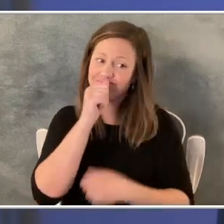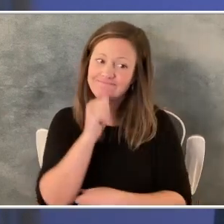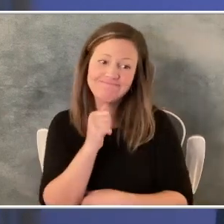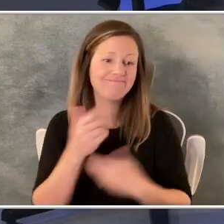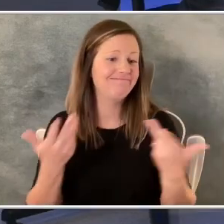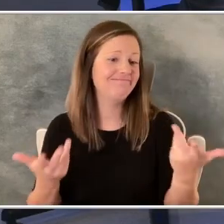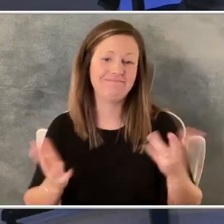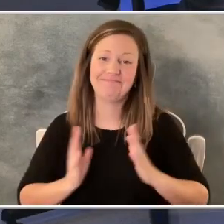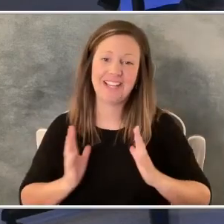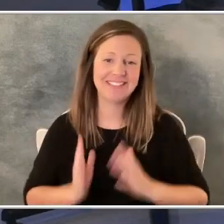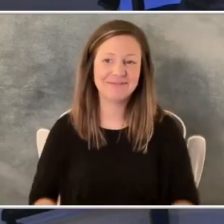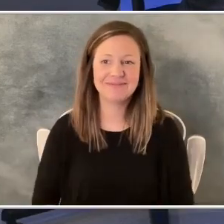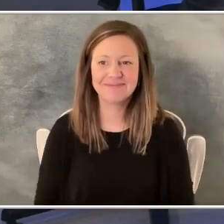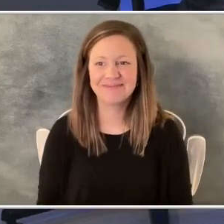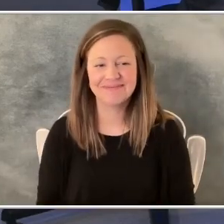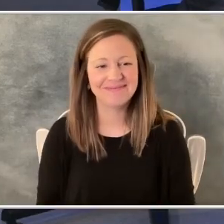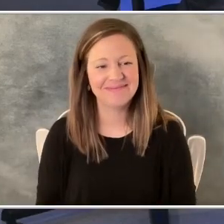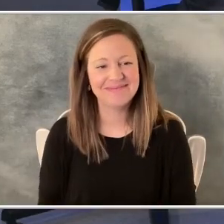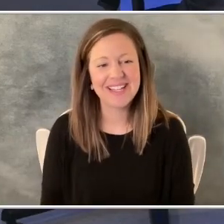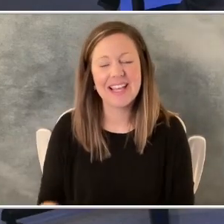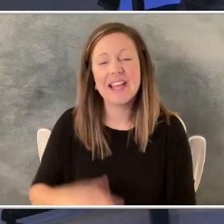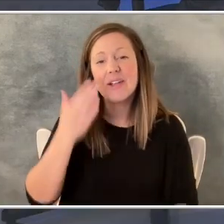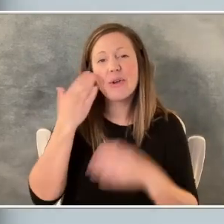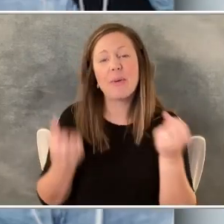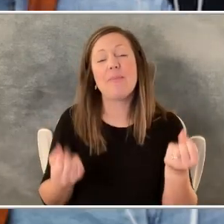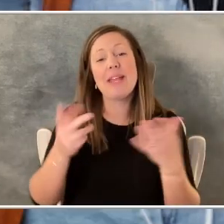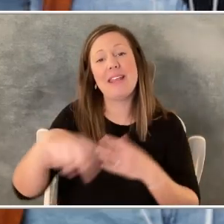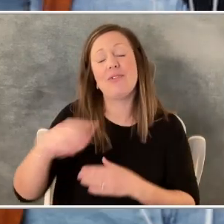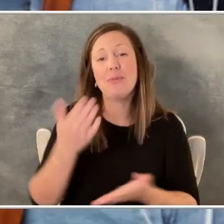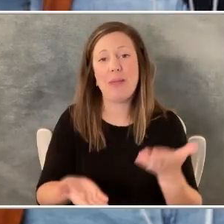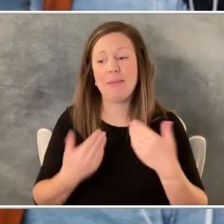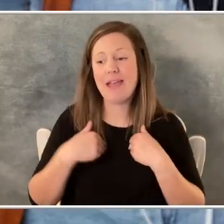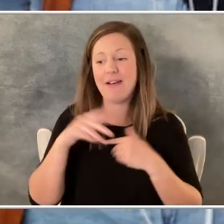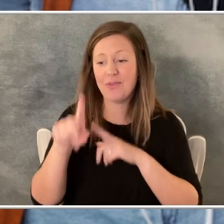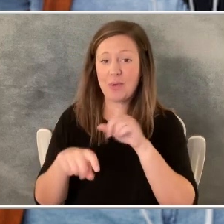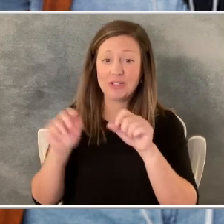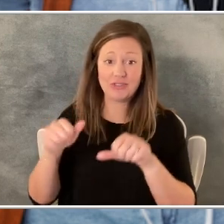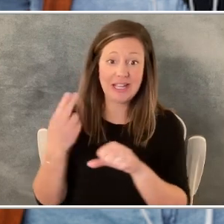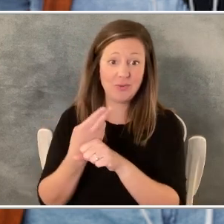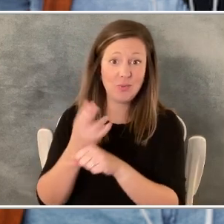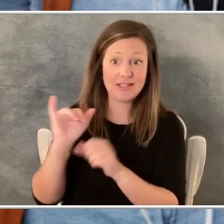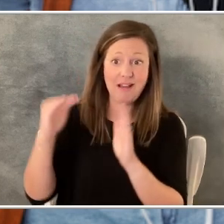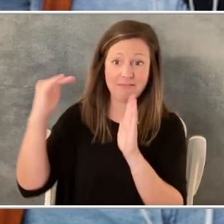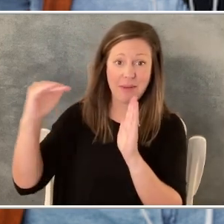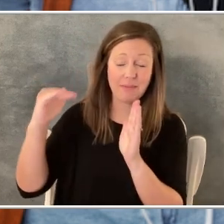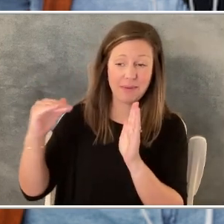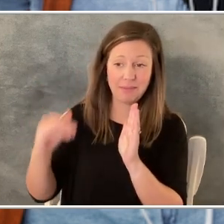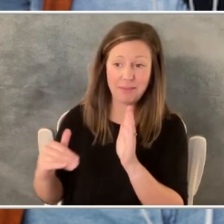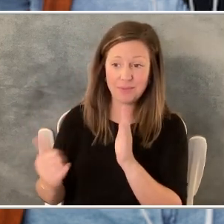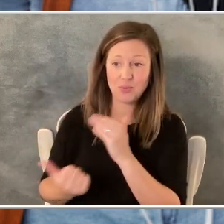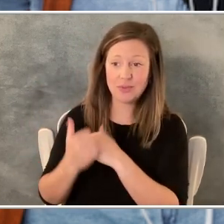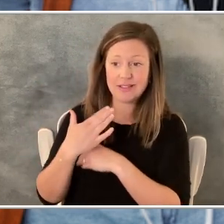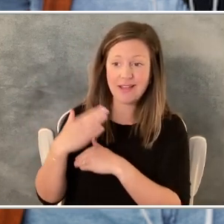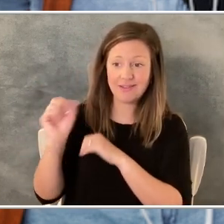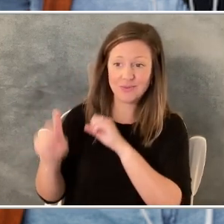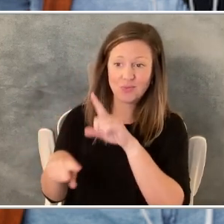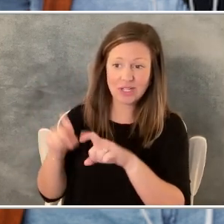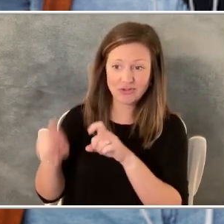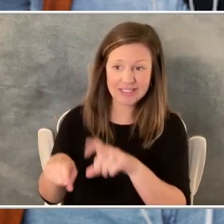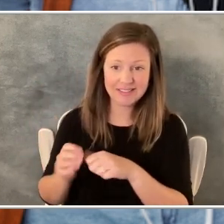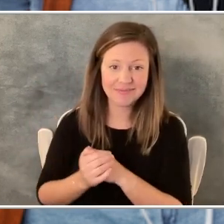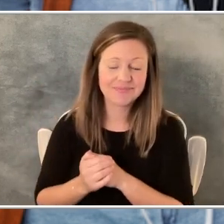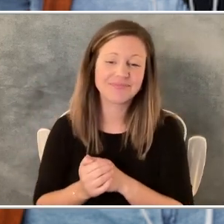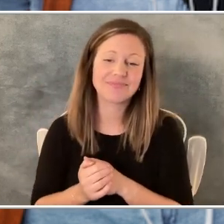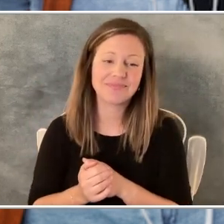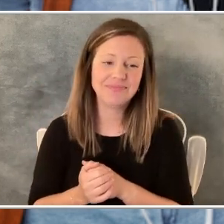matters. Well, we know many of you out there may have questions. You can use the chat, the thread there on YouTube, Facebook. You can email the Medical News Network. All that information